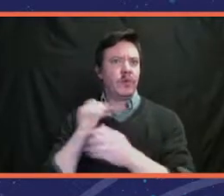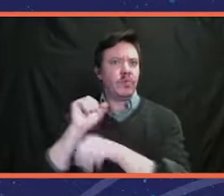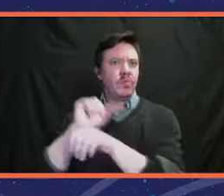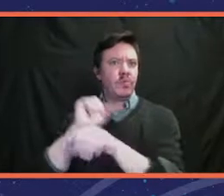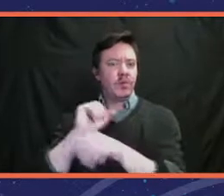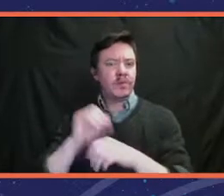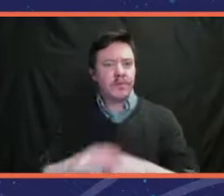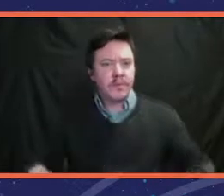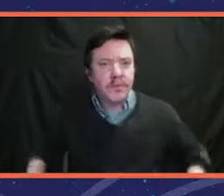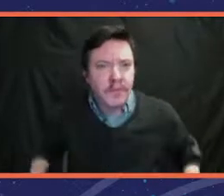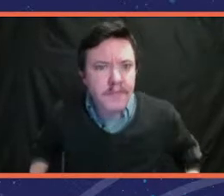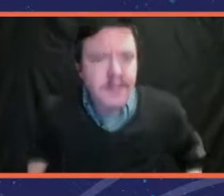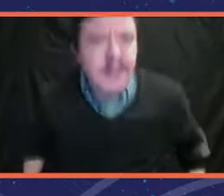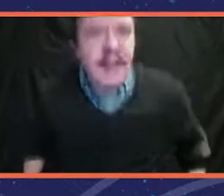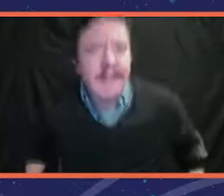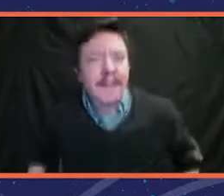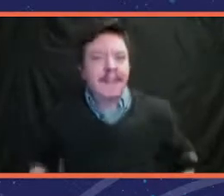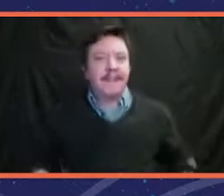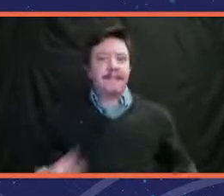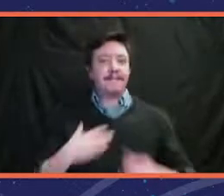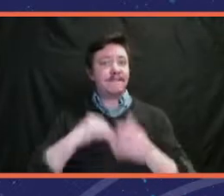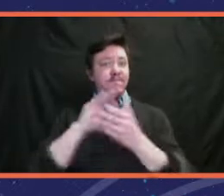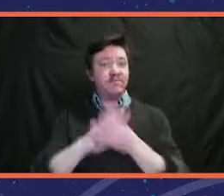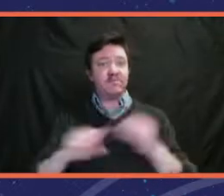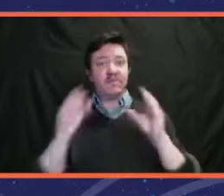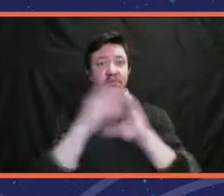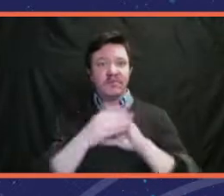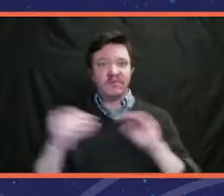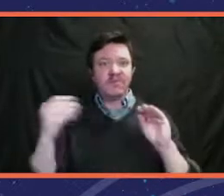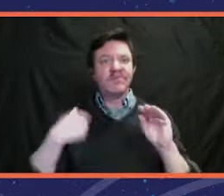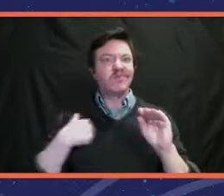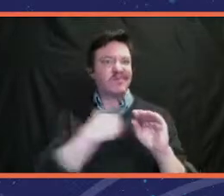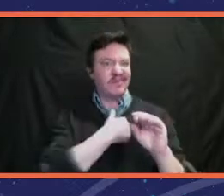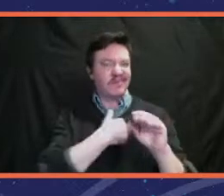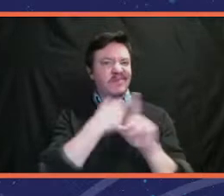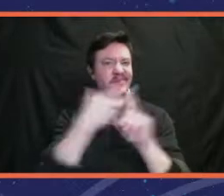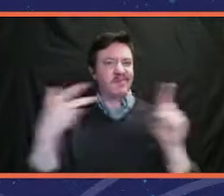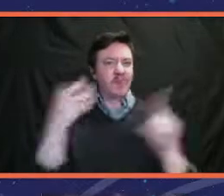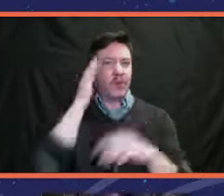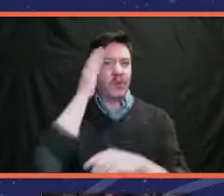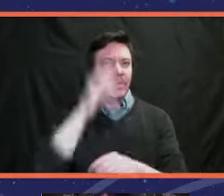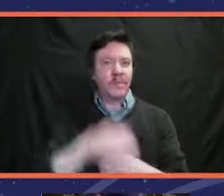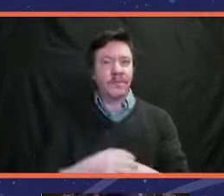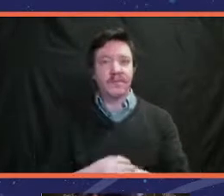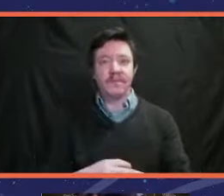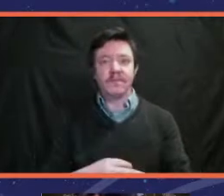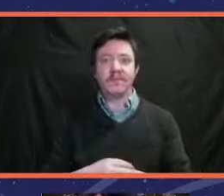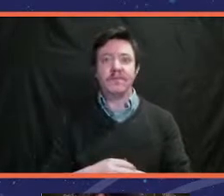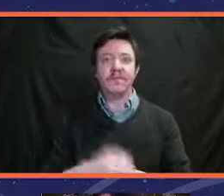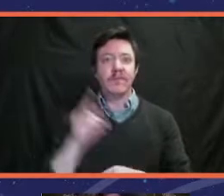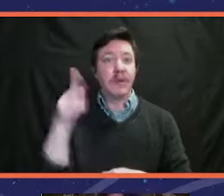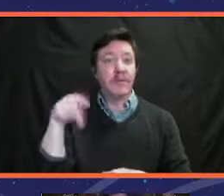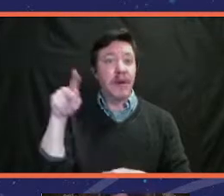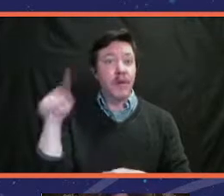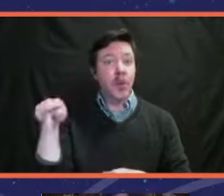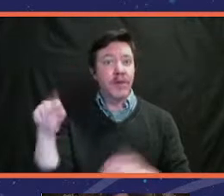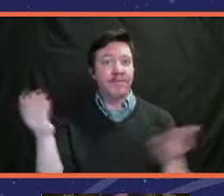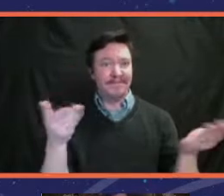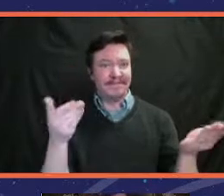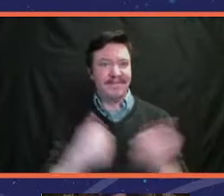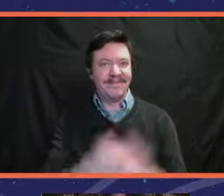and the various stories that we'll tell you about in a little bit. But cue slides, please.